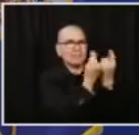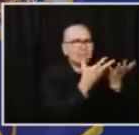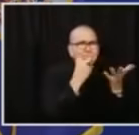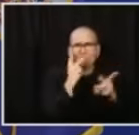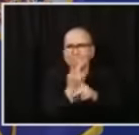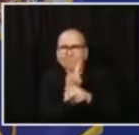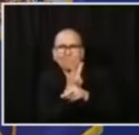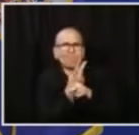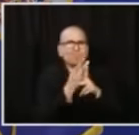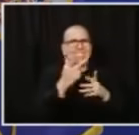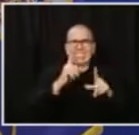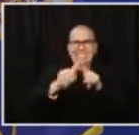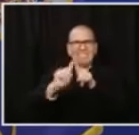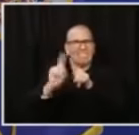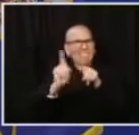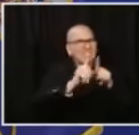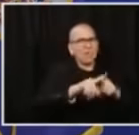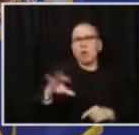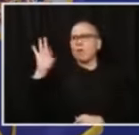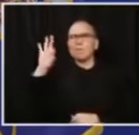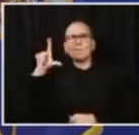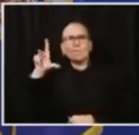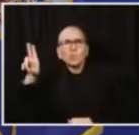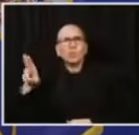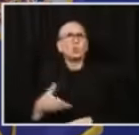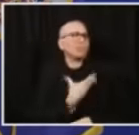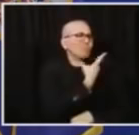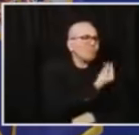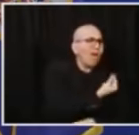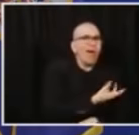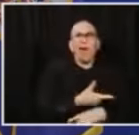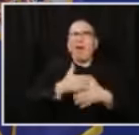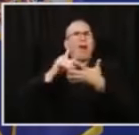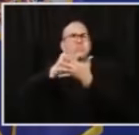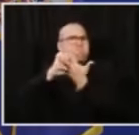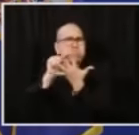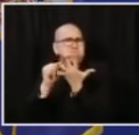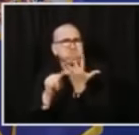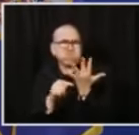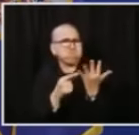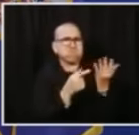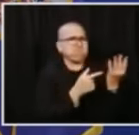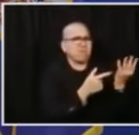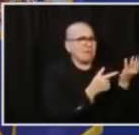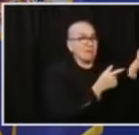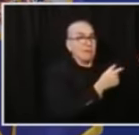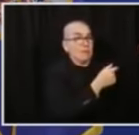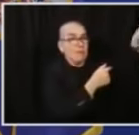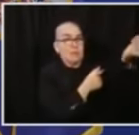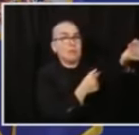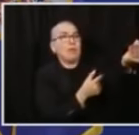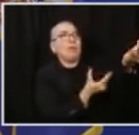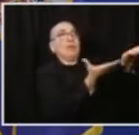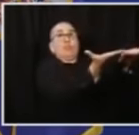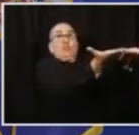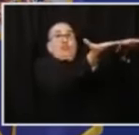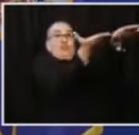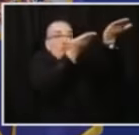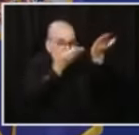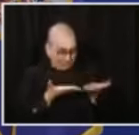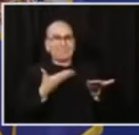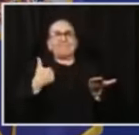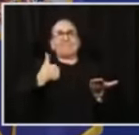have been working and readying themselves to give us the guidance on the COVID vaccines as they came through the